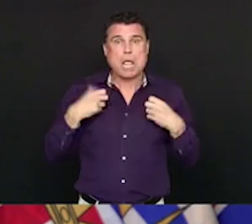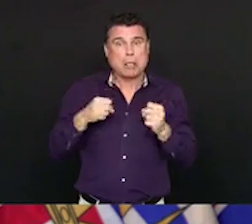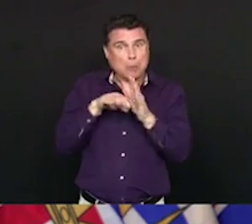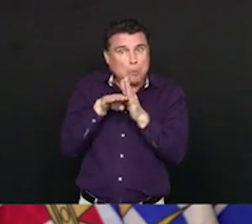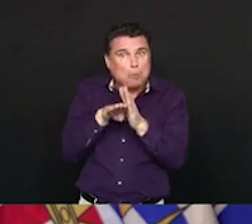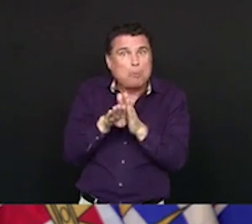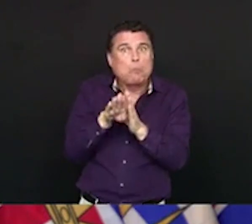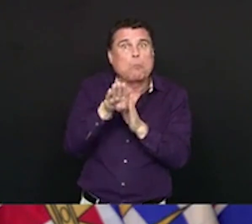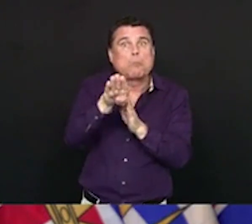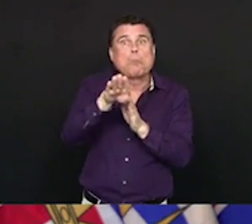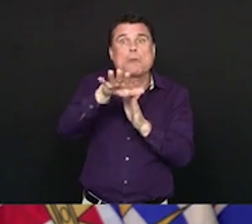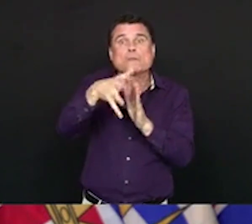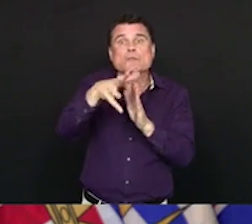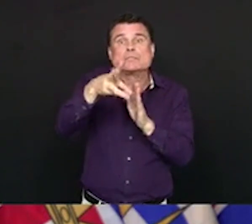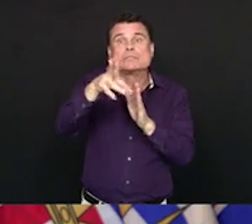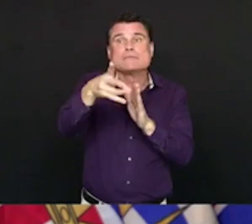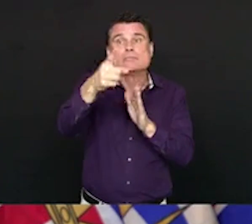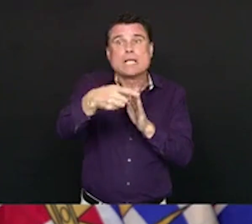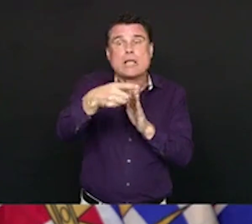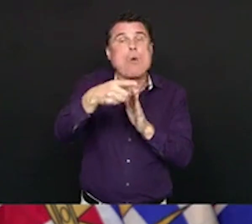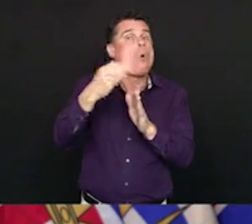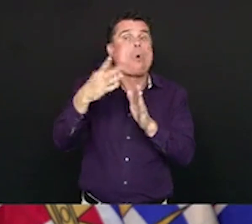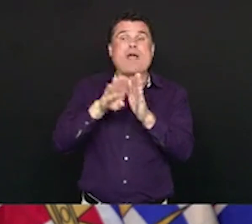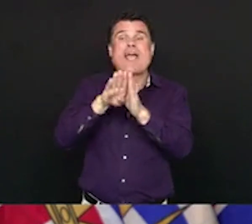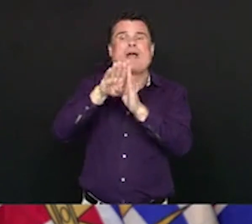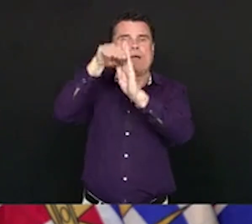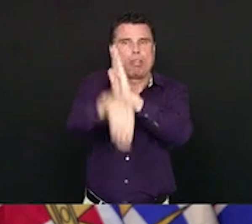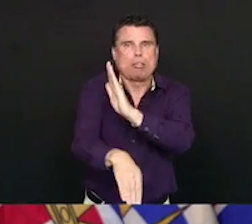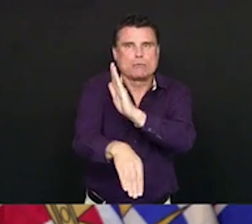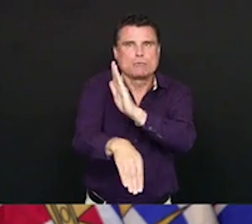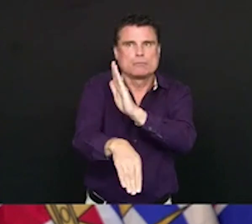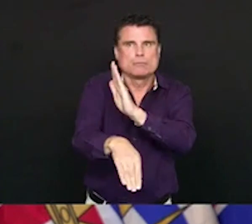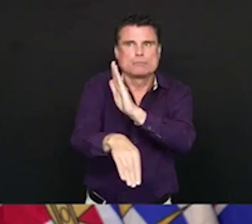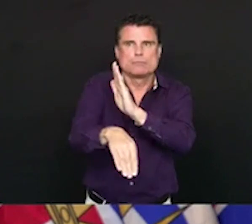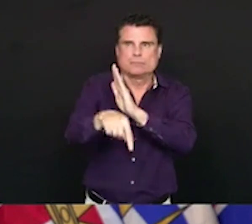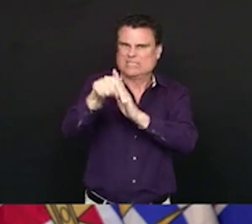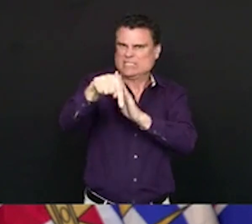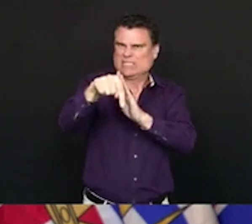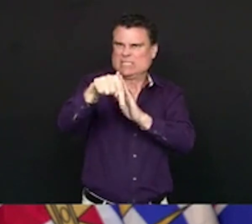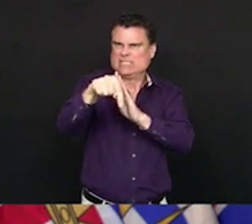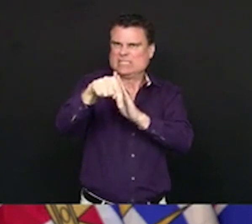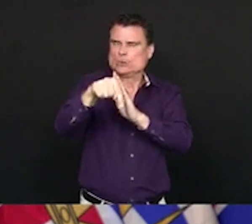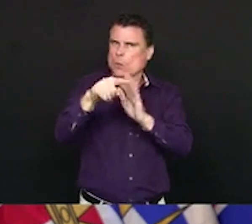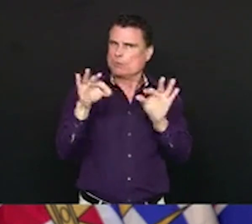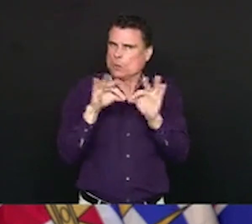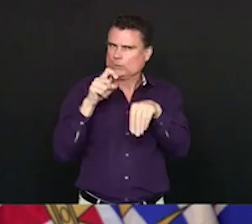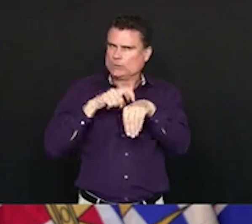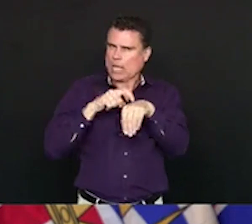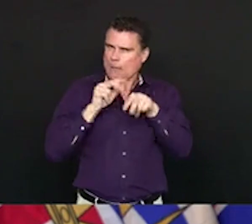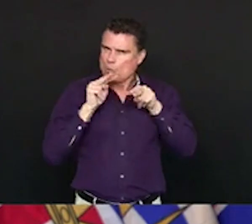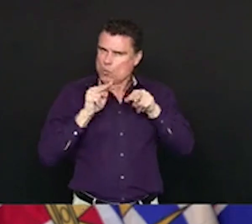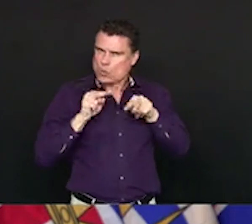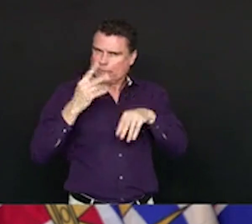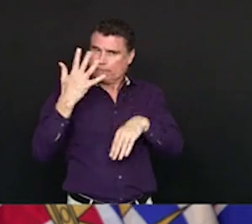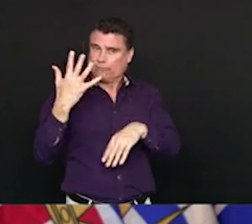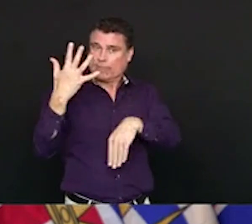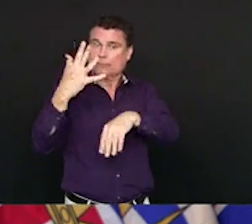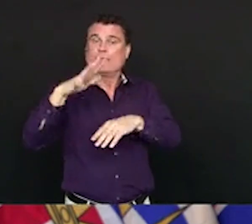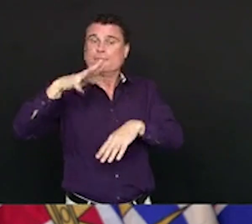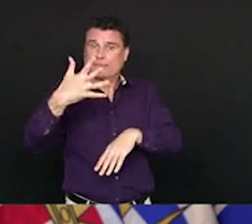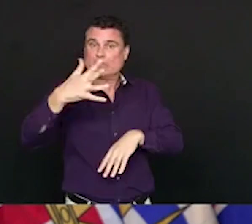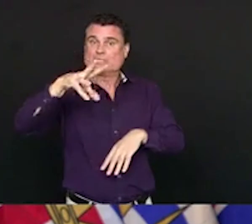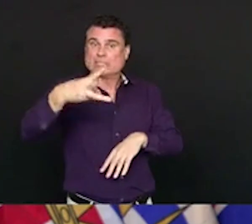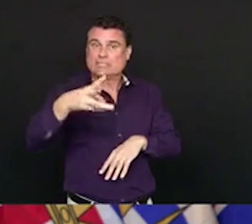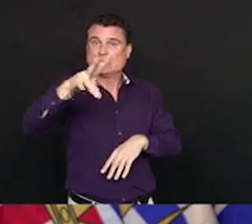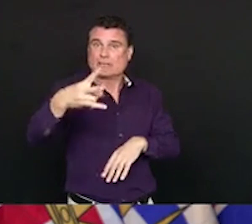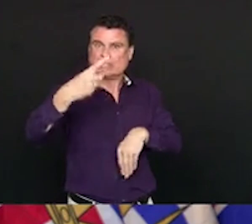that is a critical period of time where we're having more contact with people. We're making sure that if they are